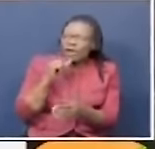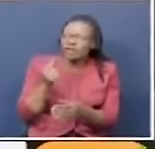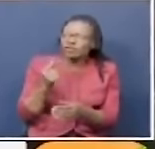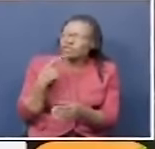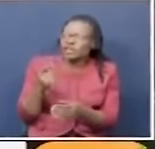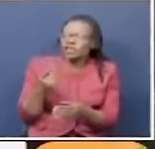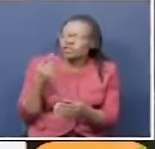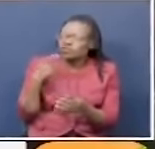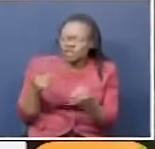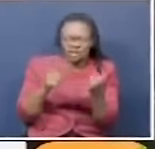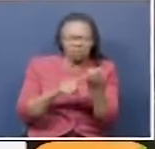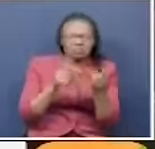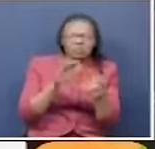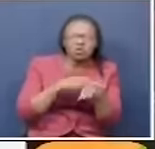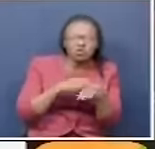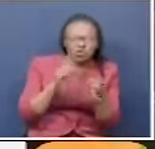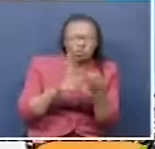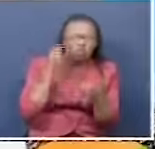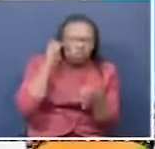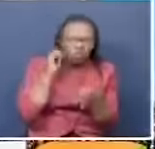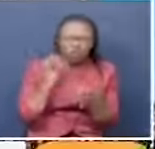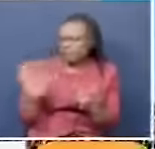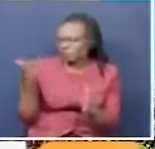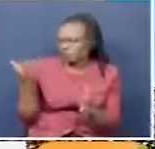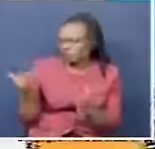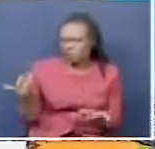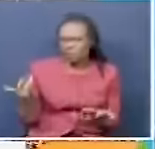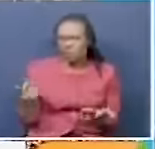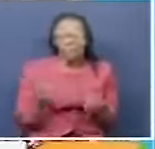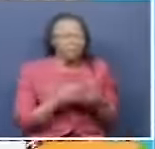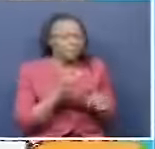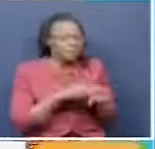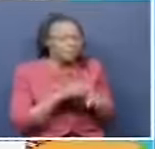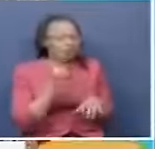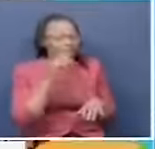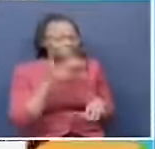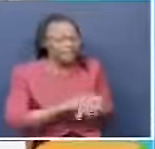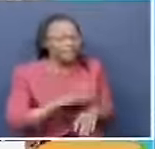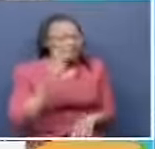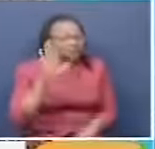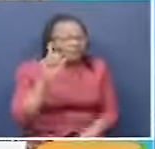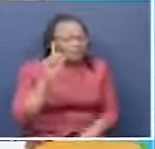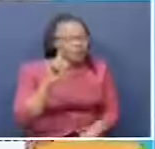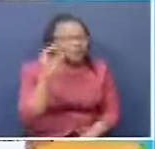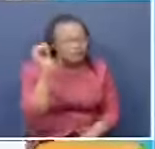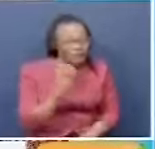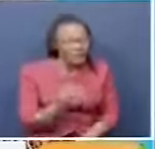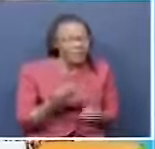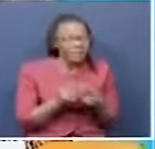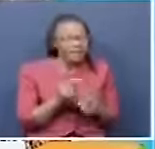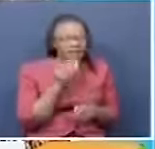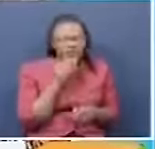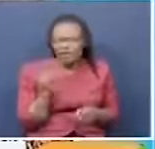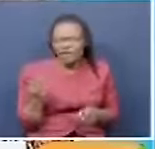Kalenjin? Because you have to get 50% plus one. And the problem is that you can't add, what do you add to the Luhya to get 50% plus